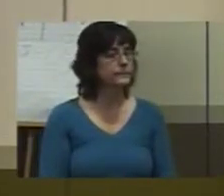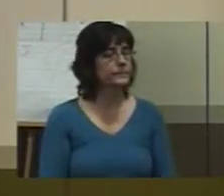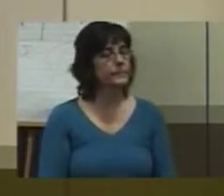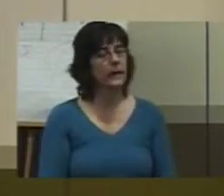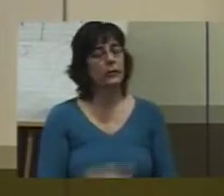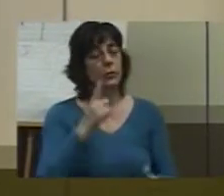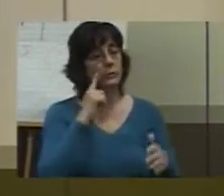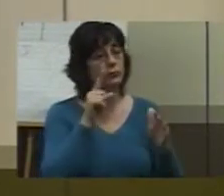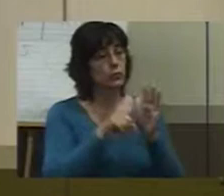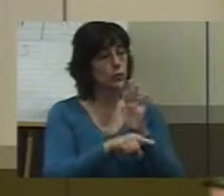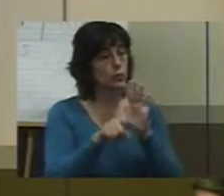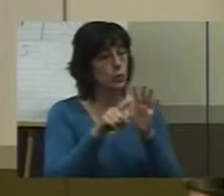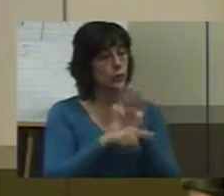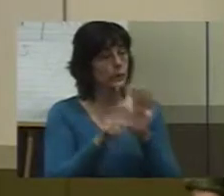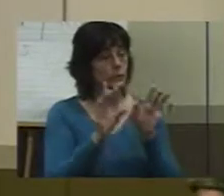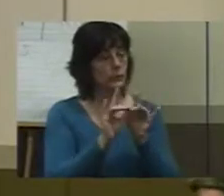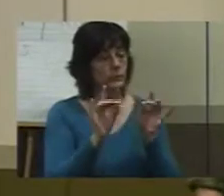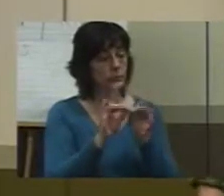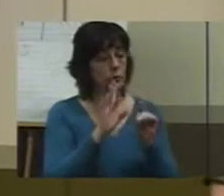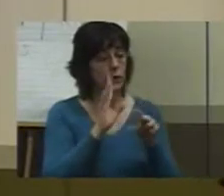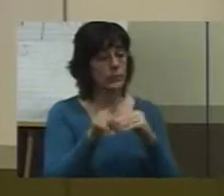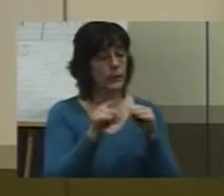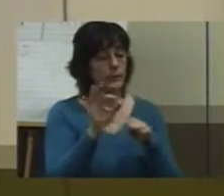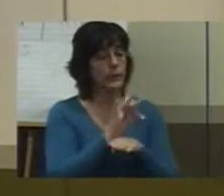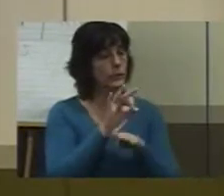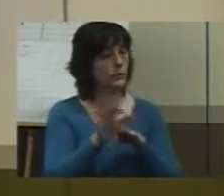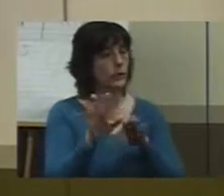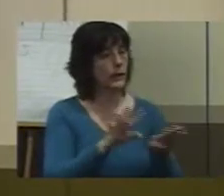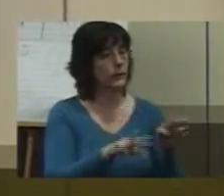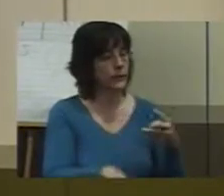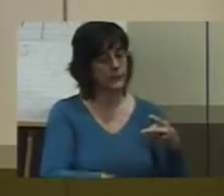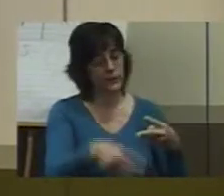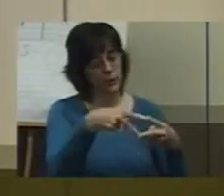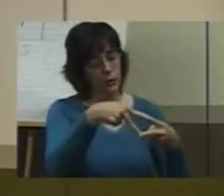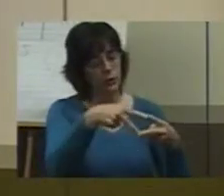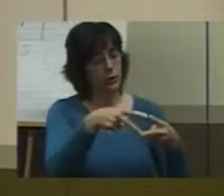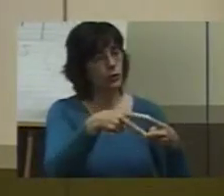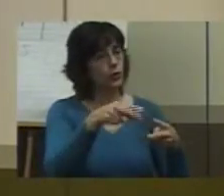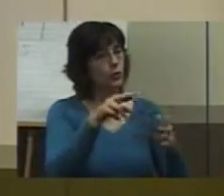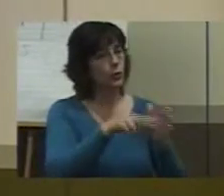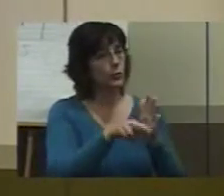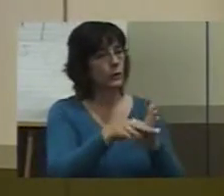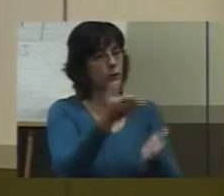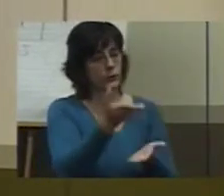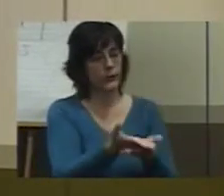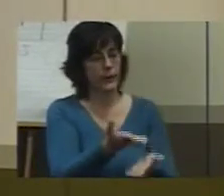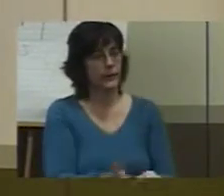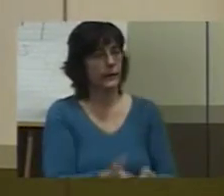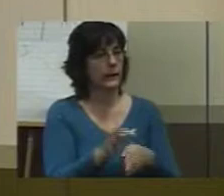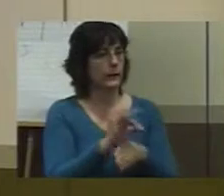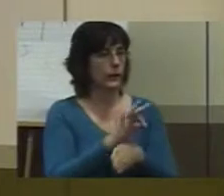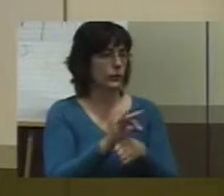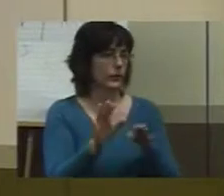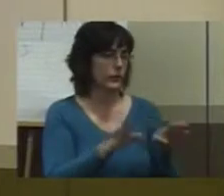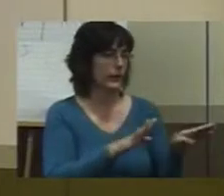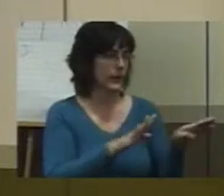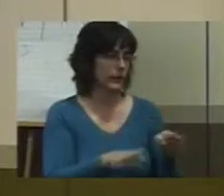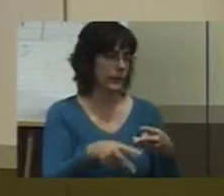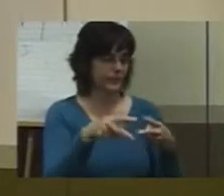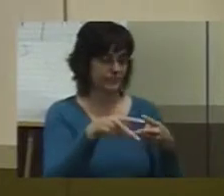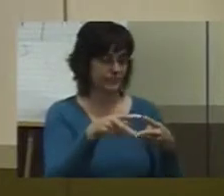we look at research in terms of functions of behavior, there's two research-validated functions of